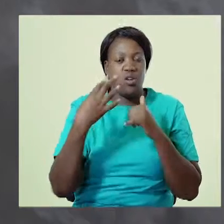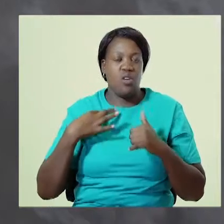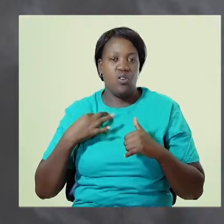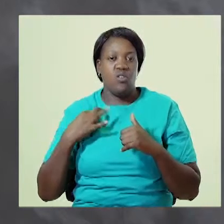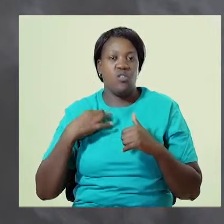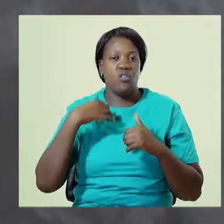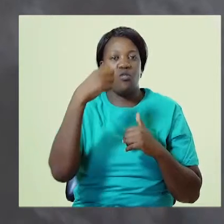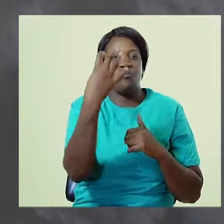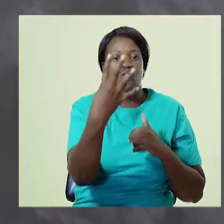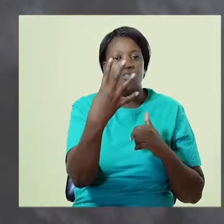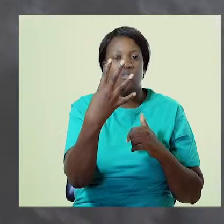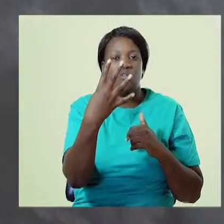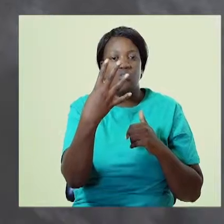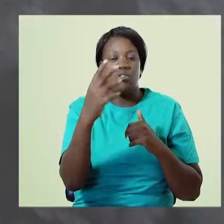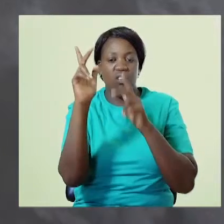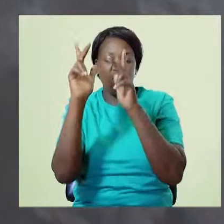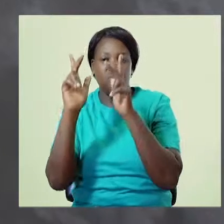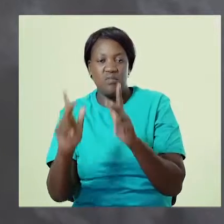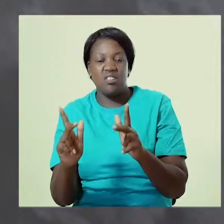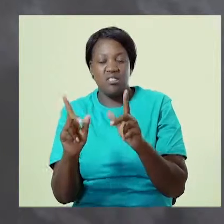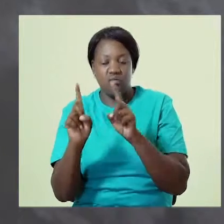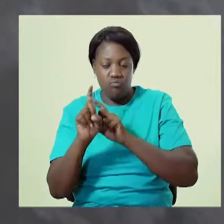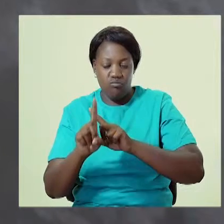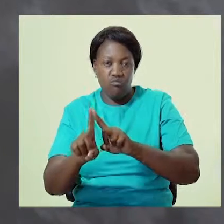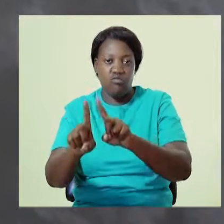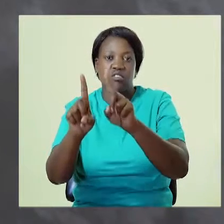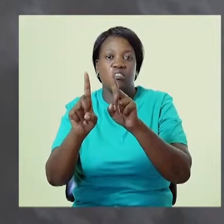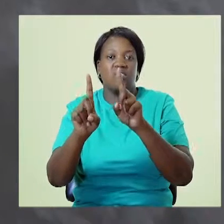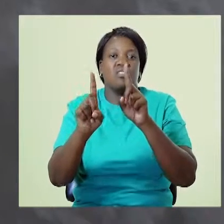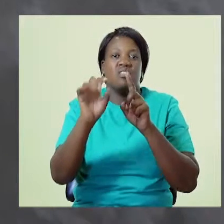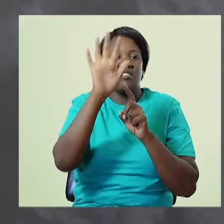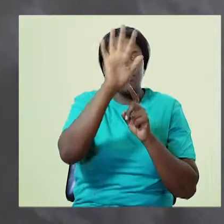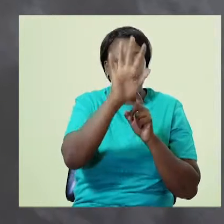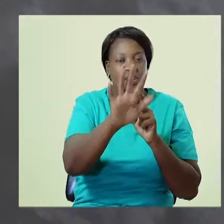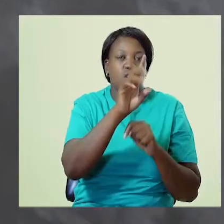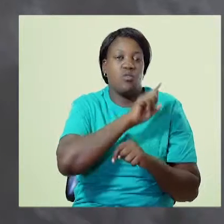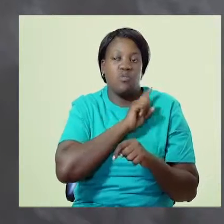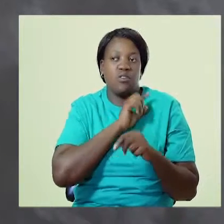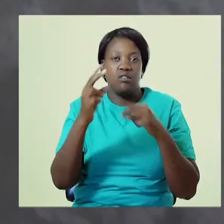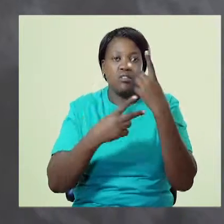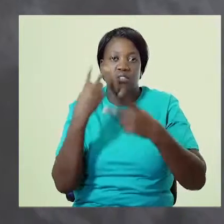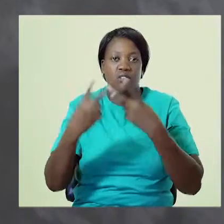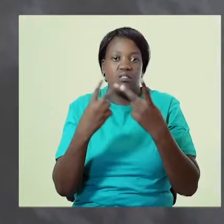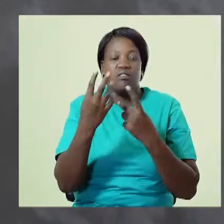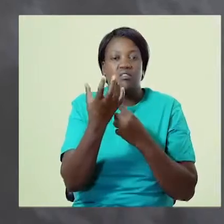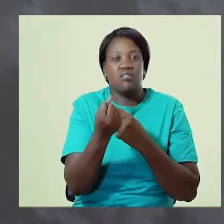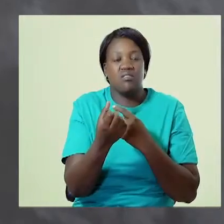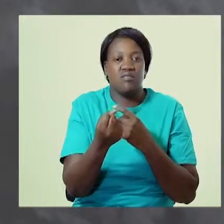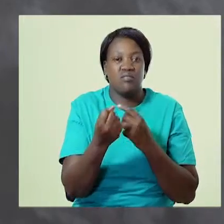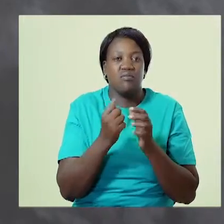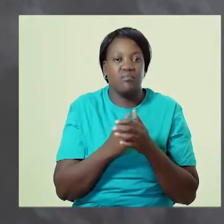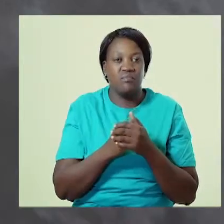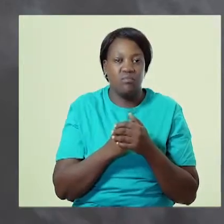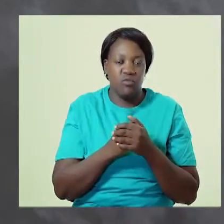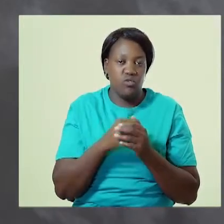clothes. In 4, a person accompanying Dave. And in 5, the purpose of the visit. So you have already guessed what